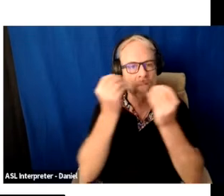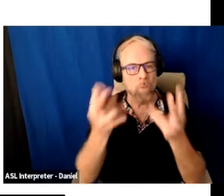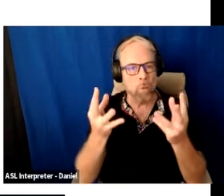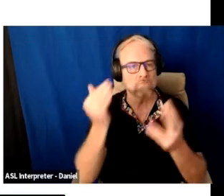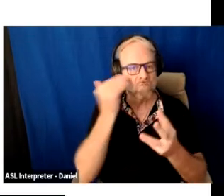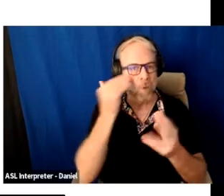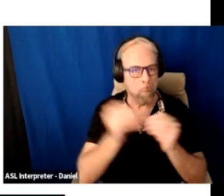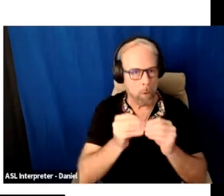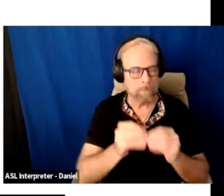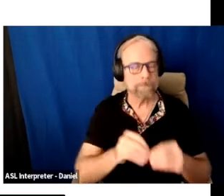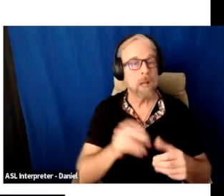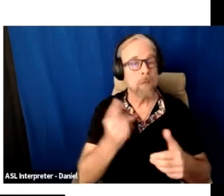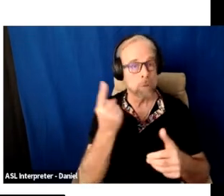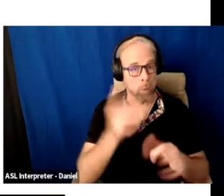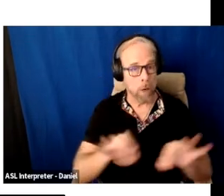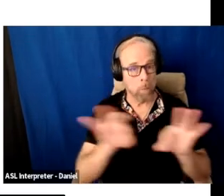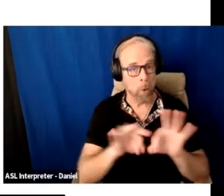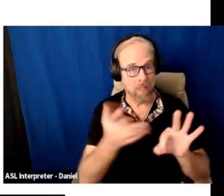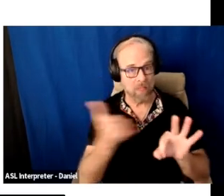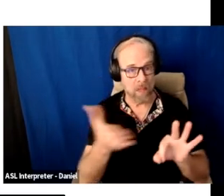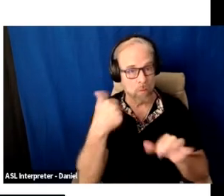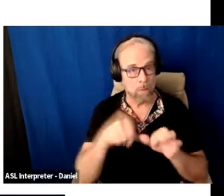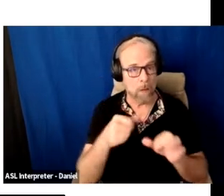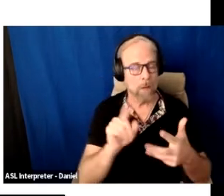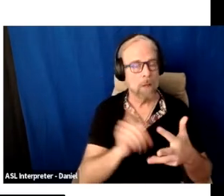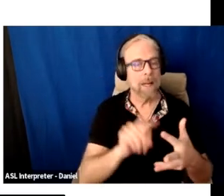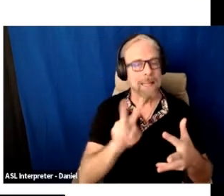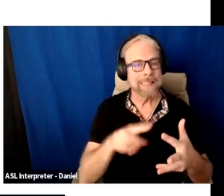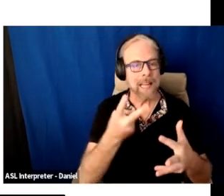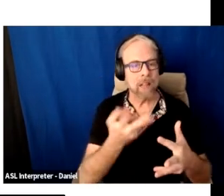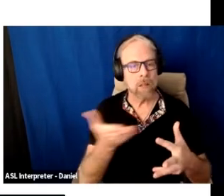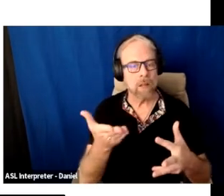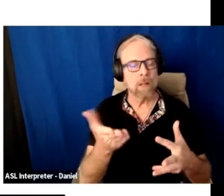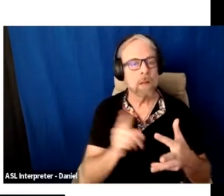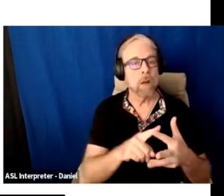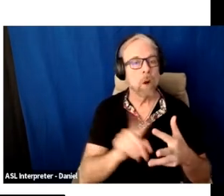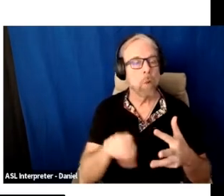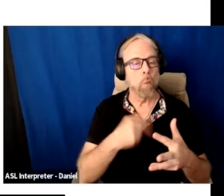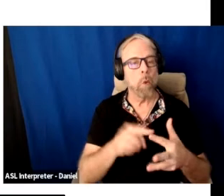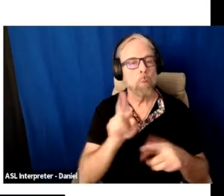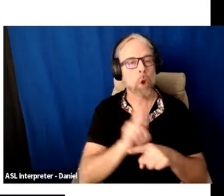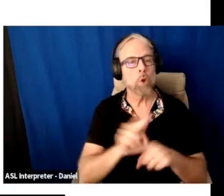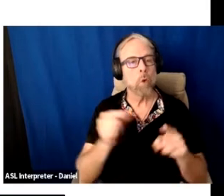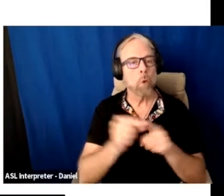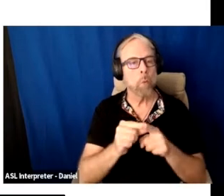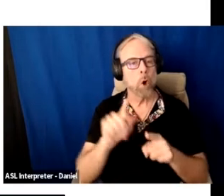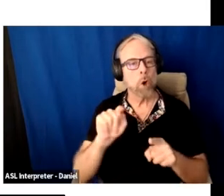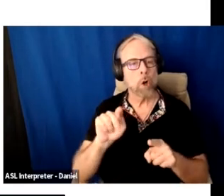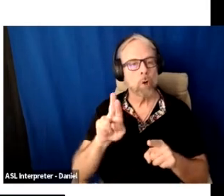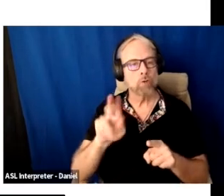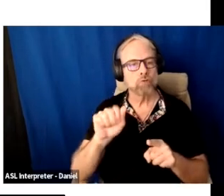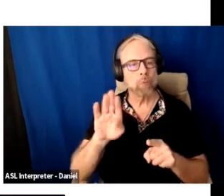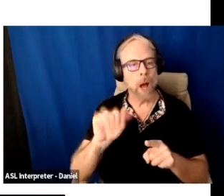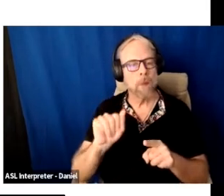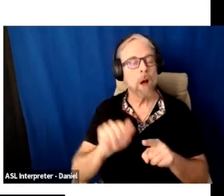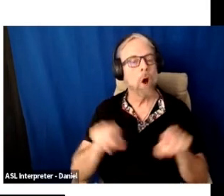important takeaway. A second important takeaway is that when we invoke the word trauma, we also need